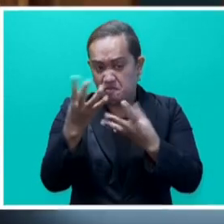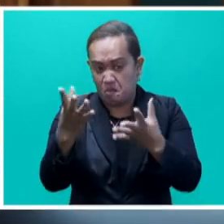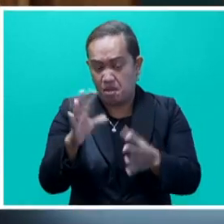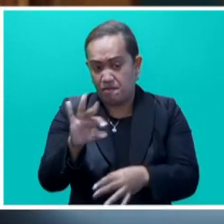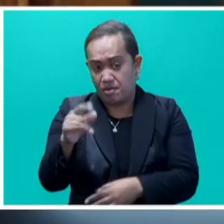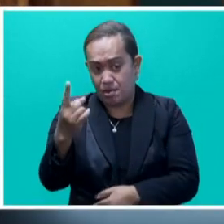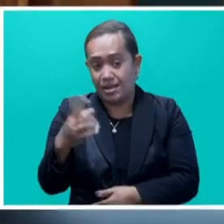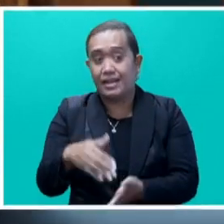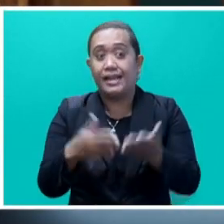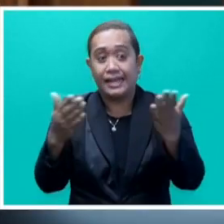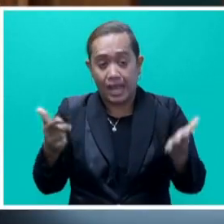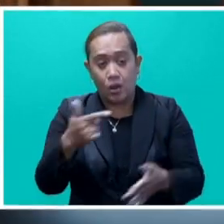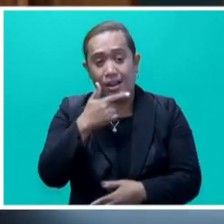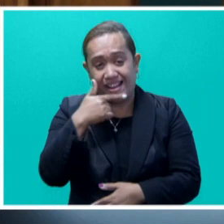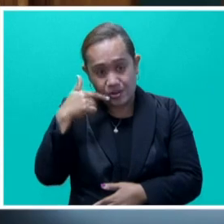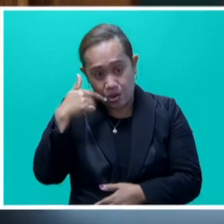now